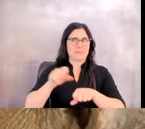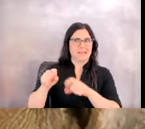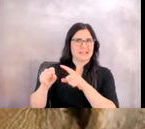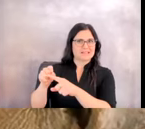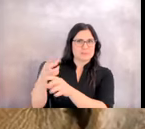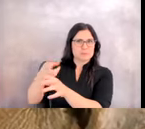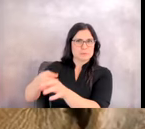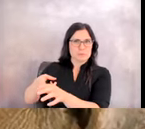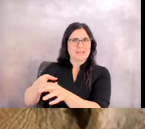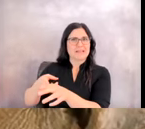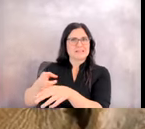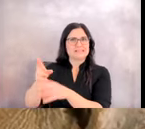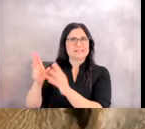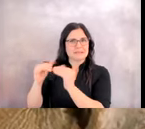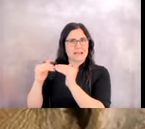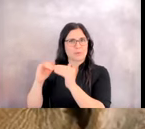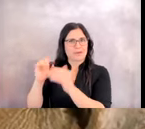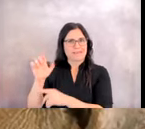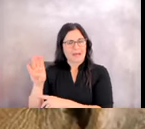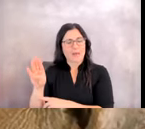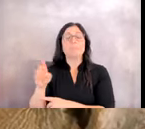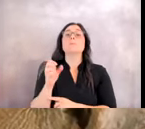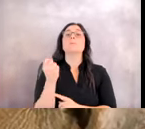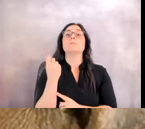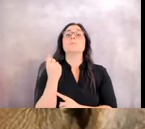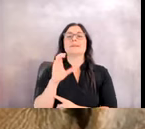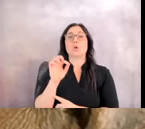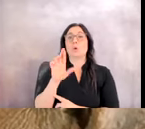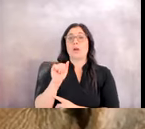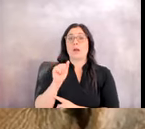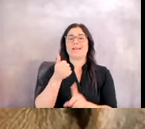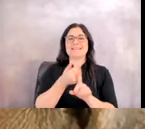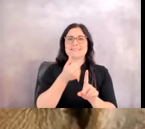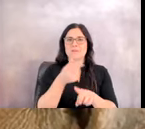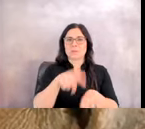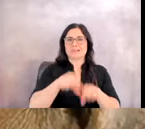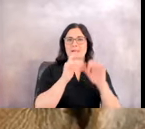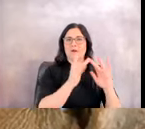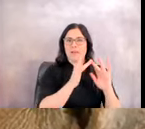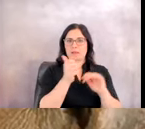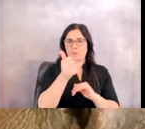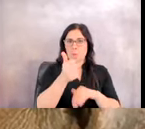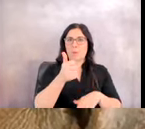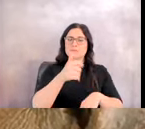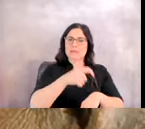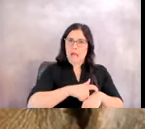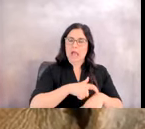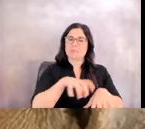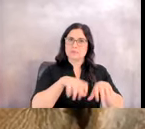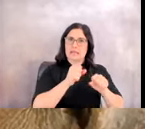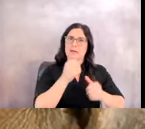racial equity lab here on campus, CORA is kind of self-paced, and it's a good